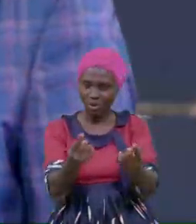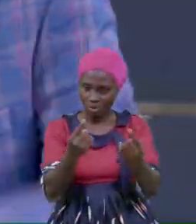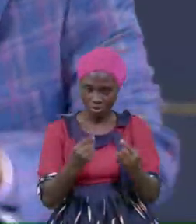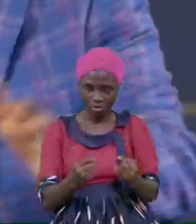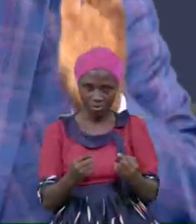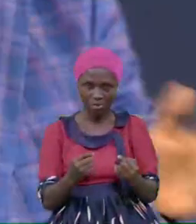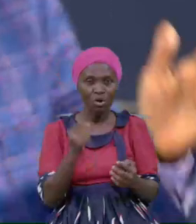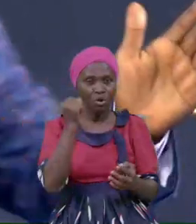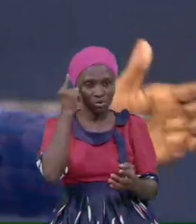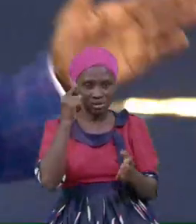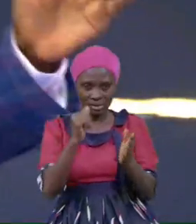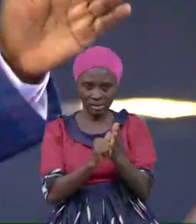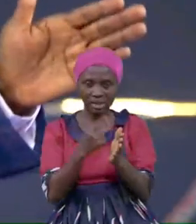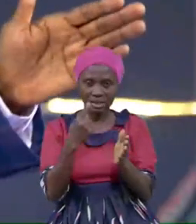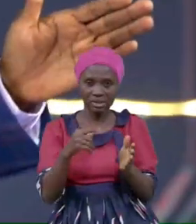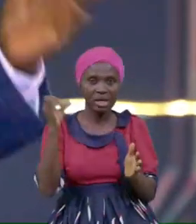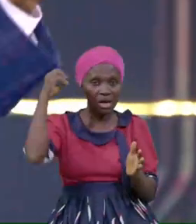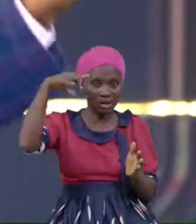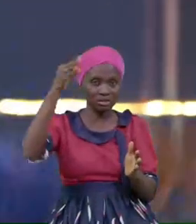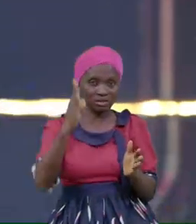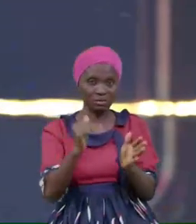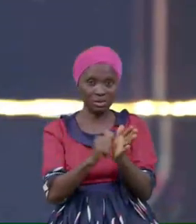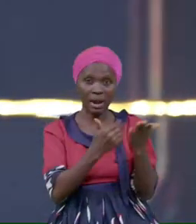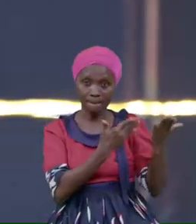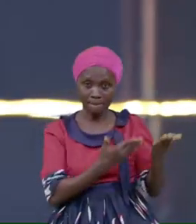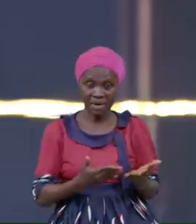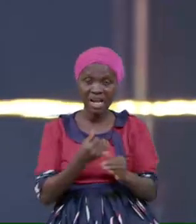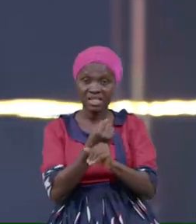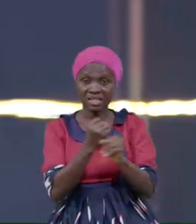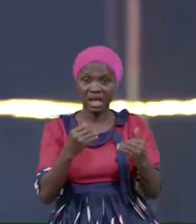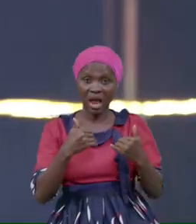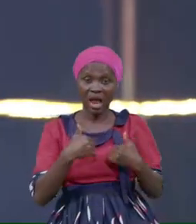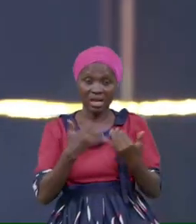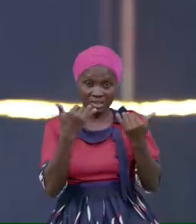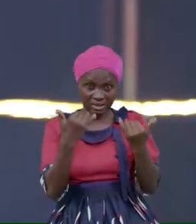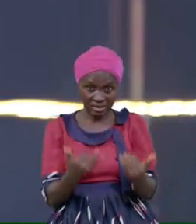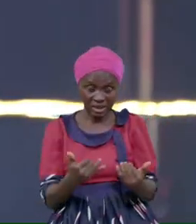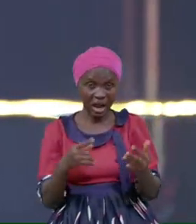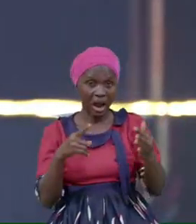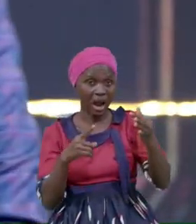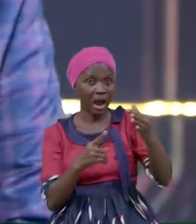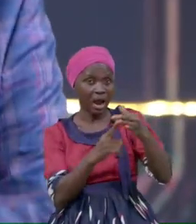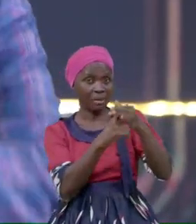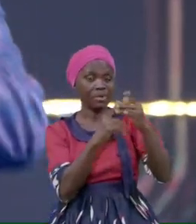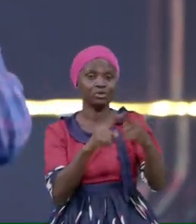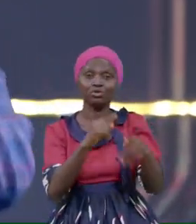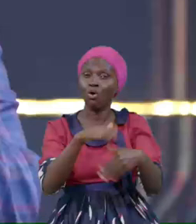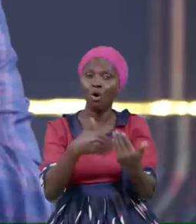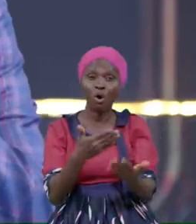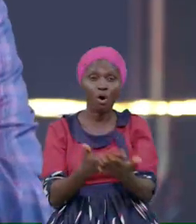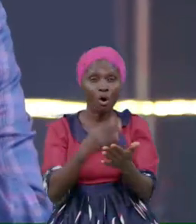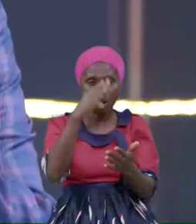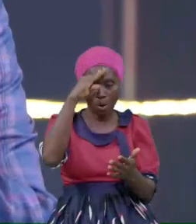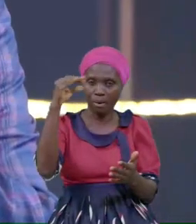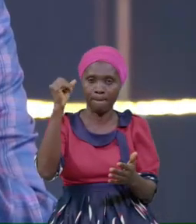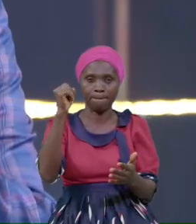God that bringeth salvation has now appeared unto all men. Unto